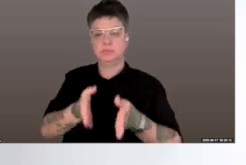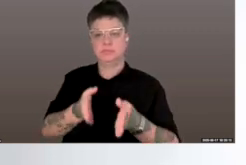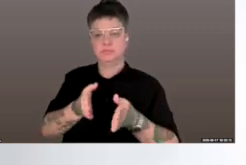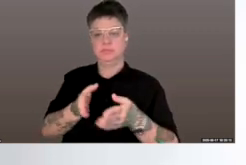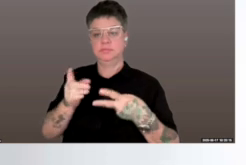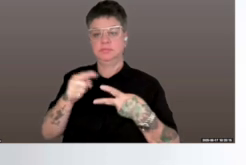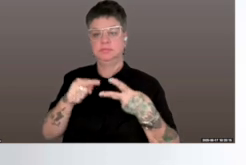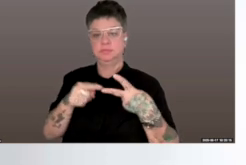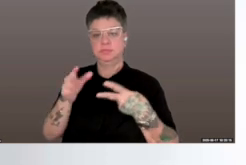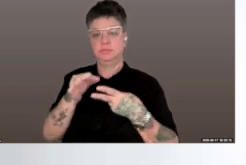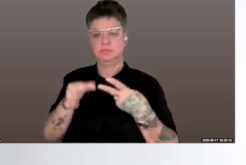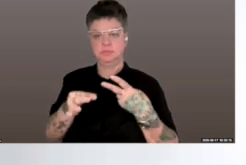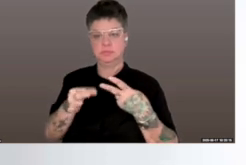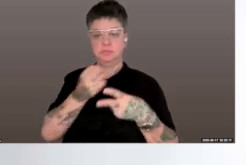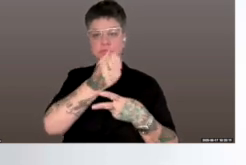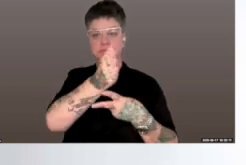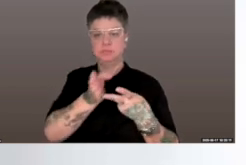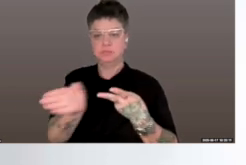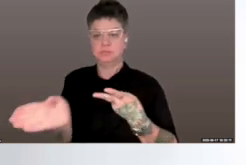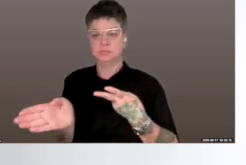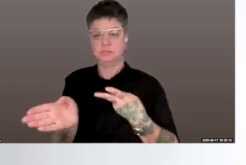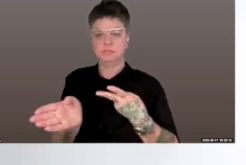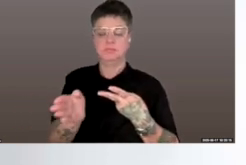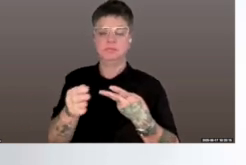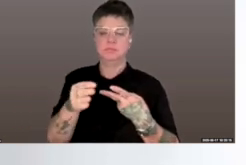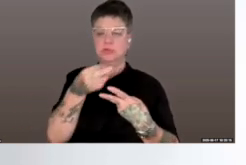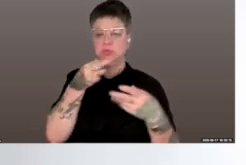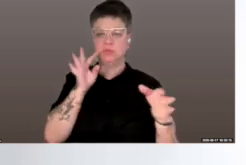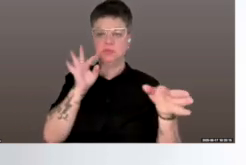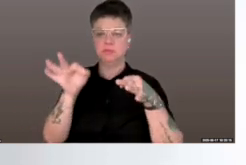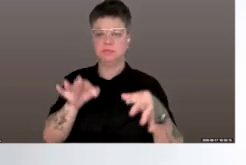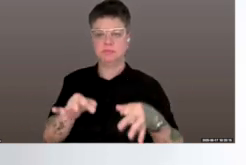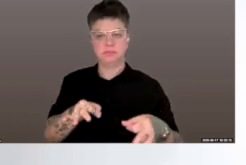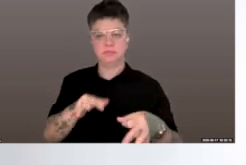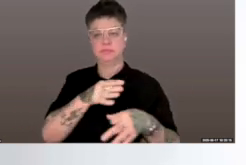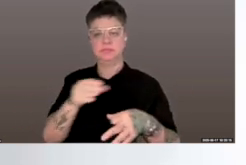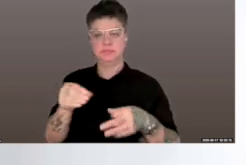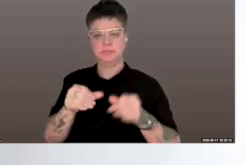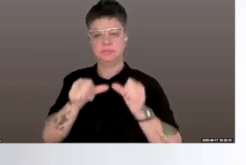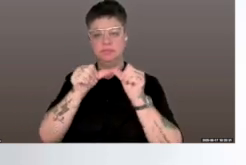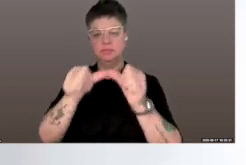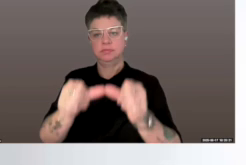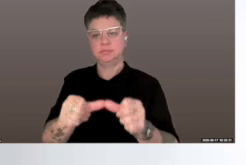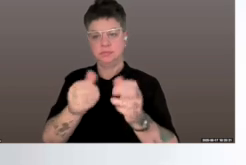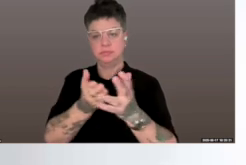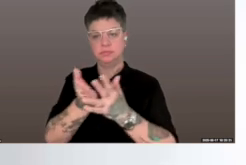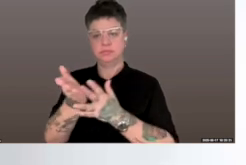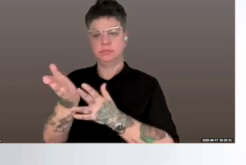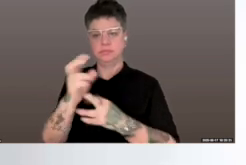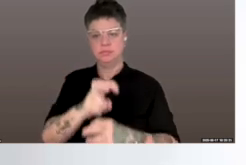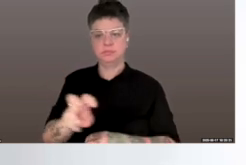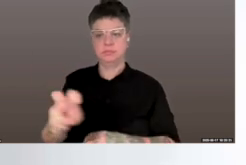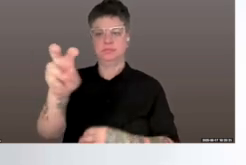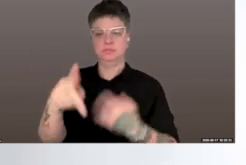Once the applicant is approved, a repair appointment is scheduled. Repairs are completed and